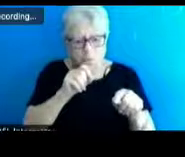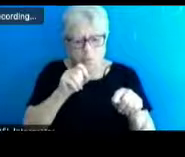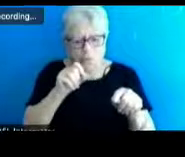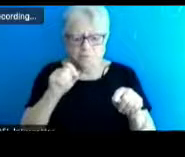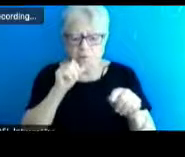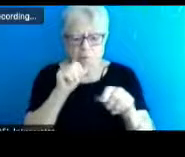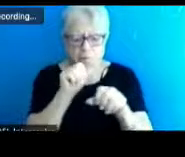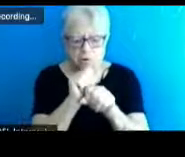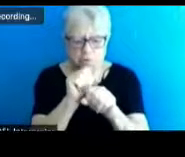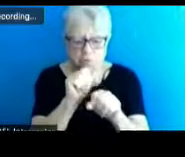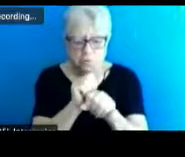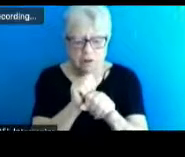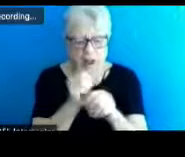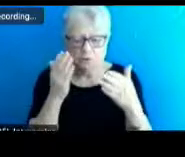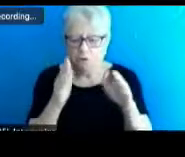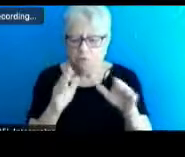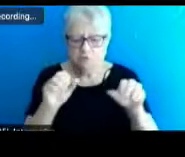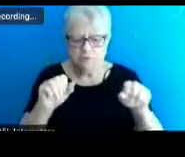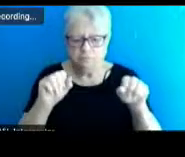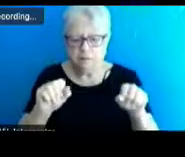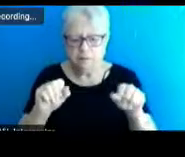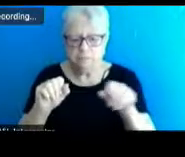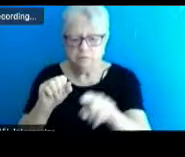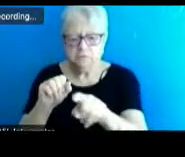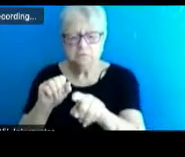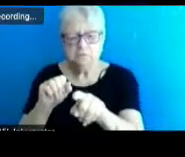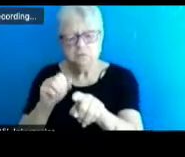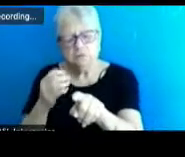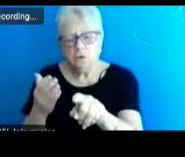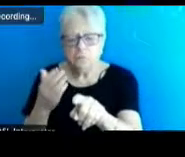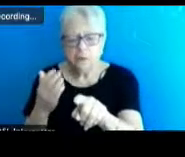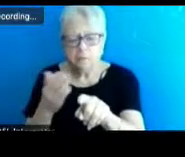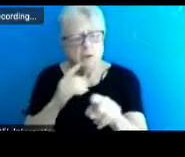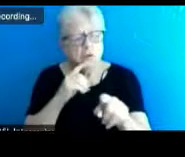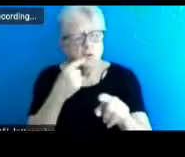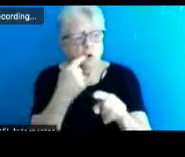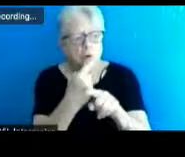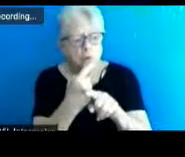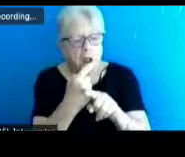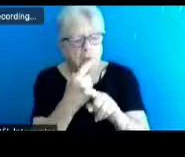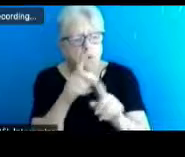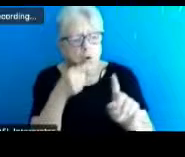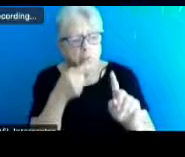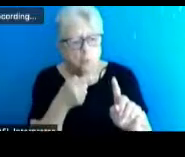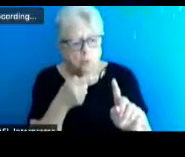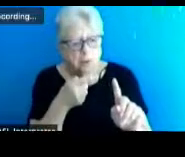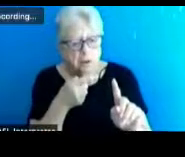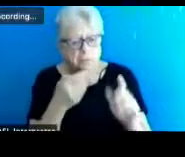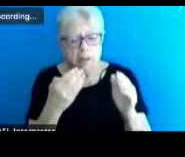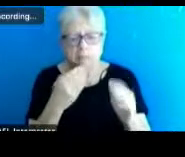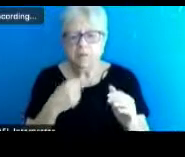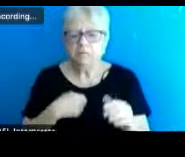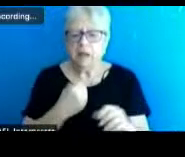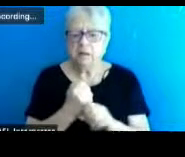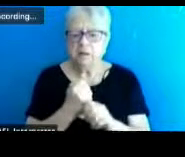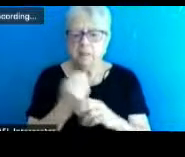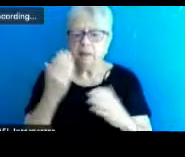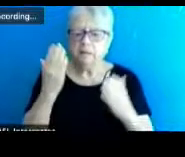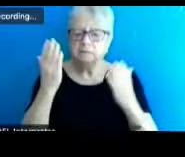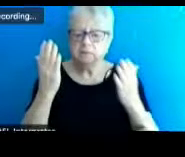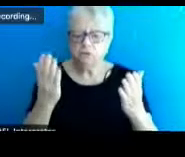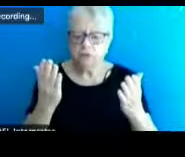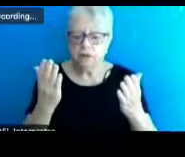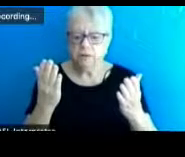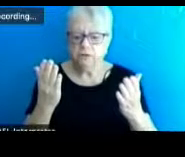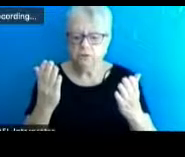that is possible. Well, so yes, so you're right. So to your point, and perhaps if I could just make a suggestion, maybe there's